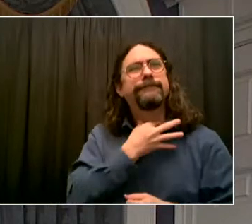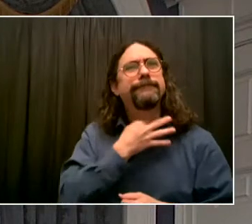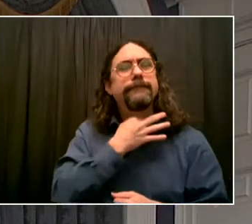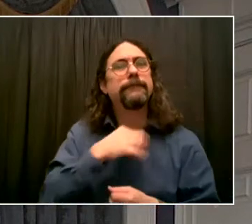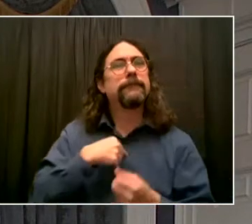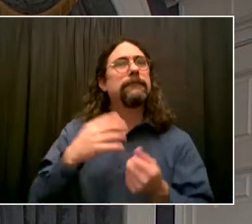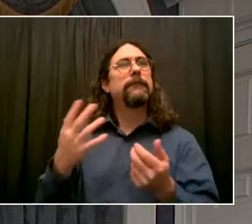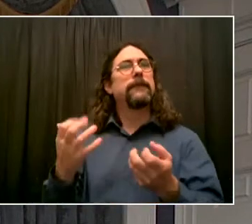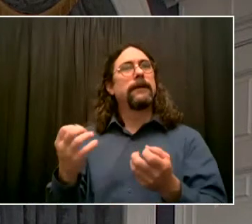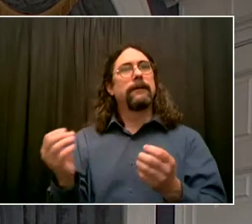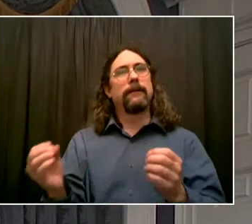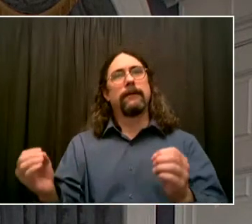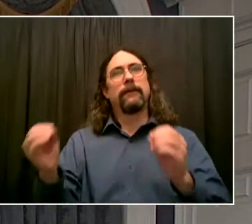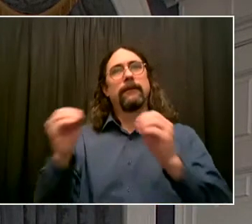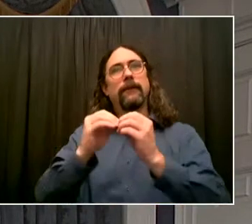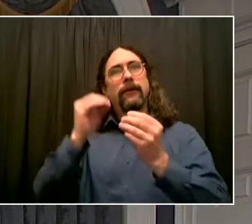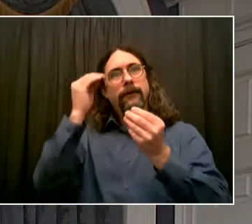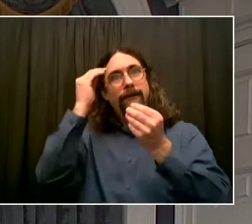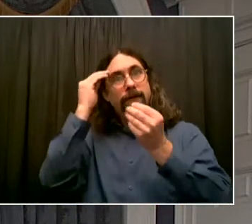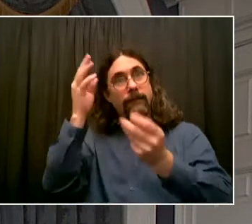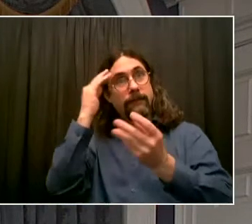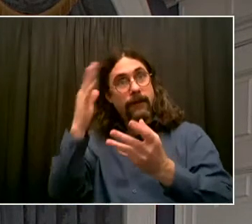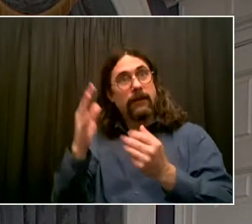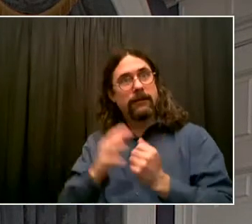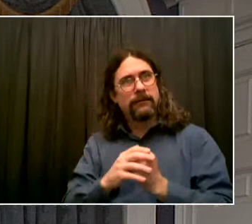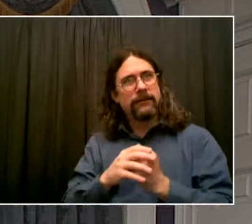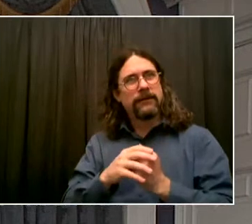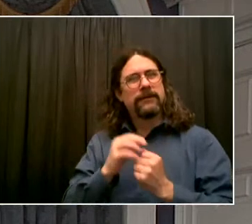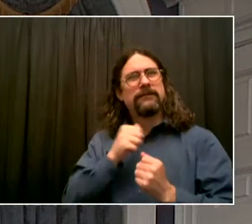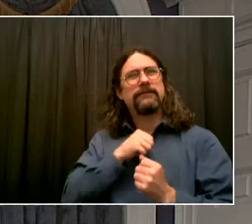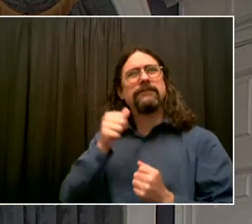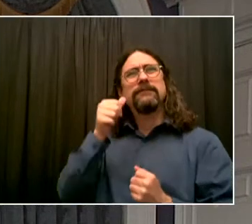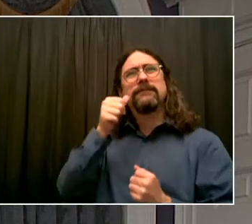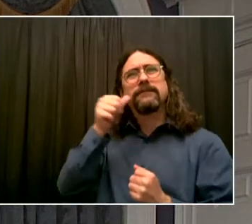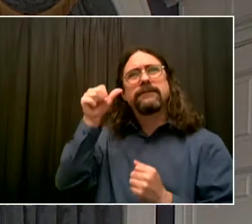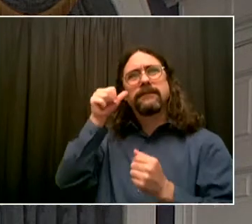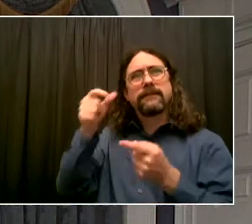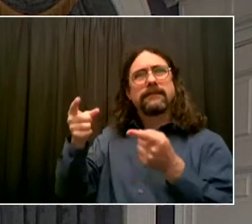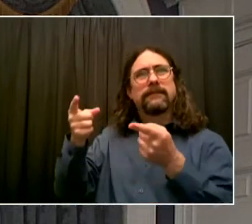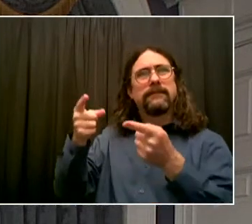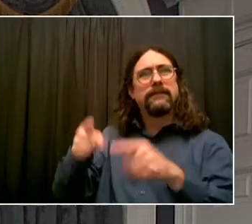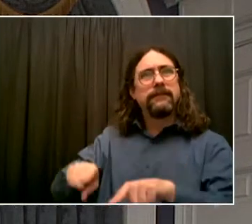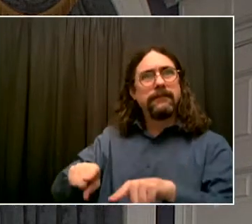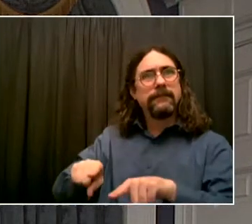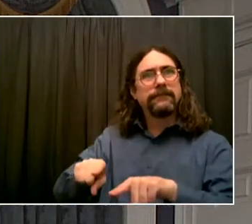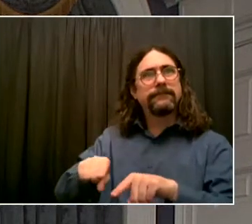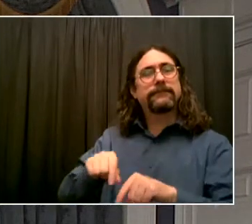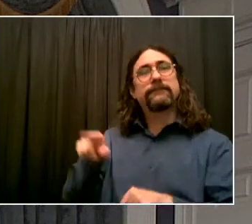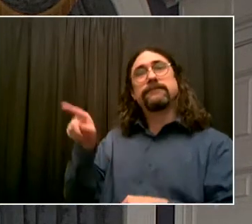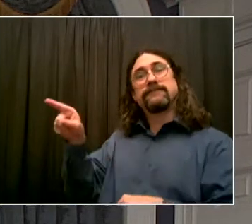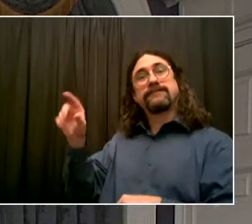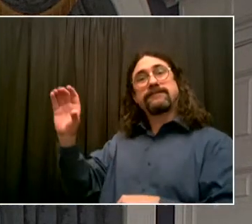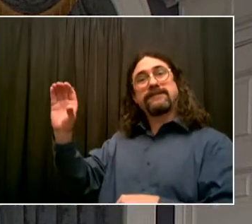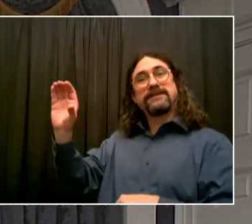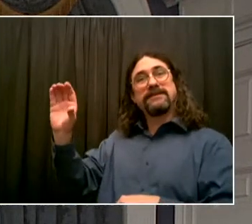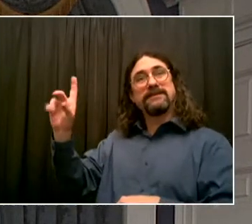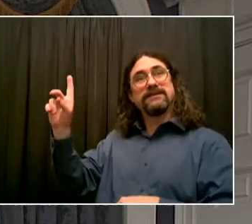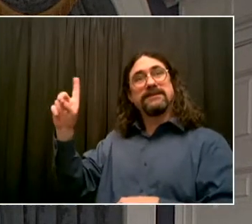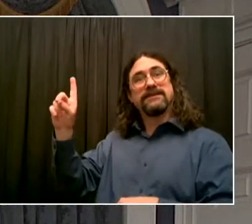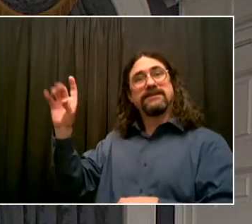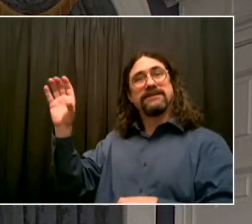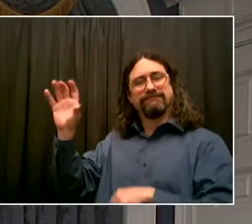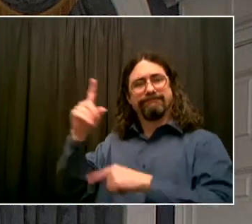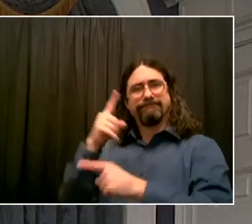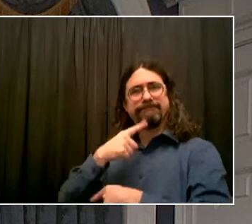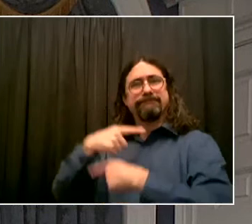about the new guidelines from CDC, but now that we have the official announcement, I want to